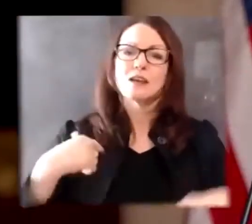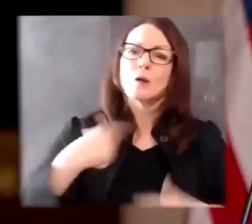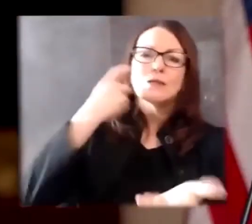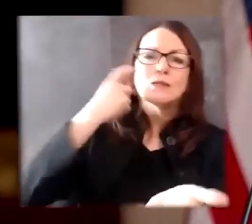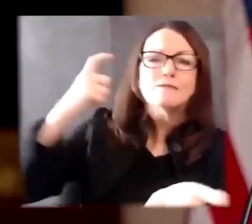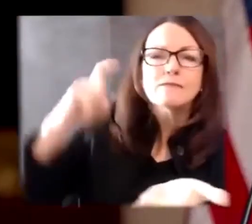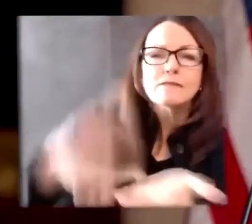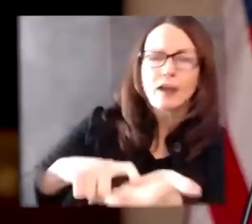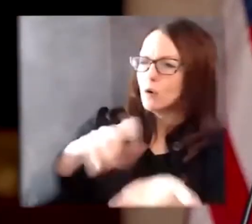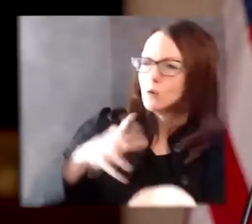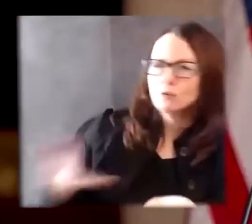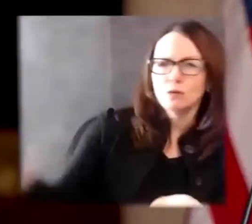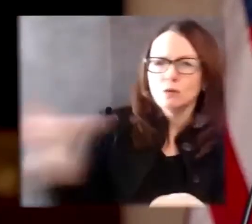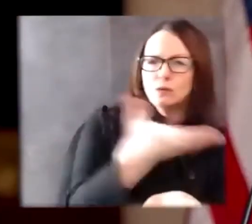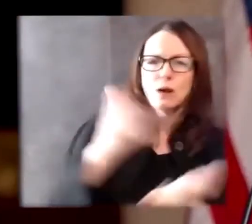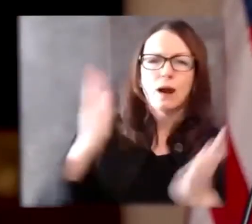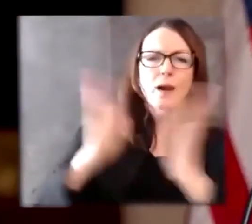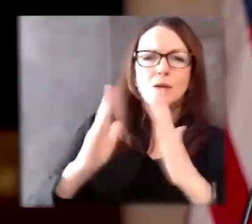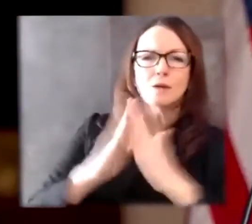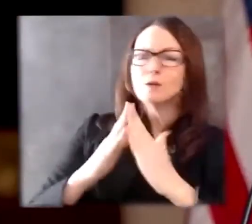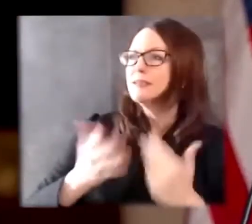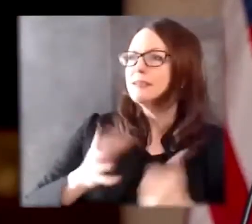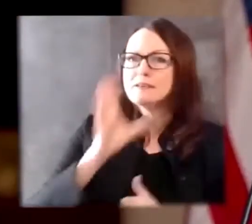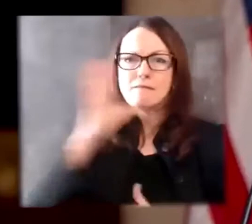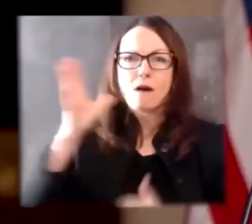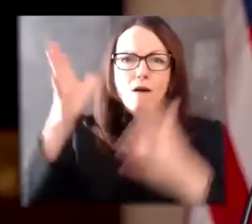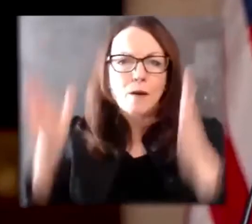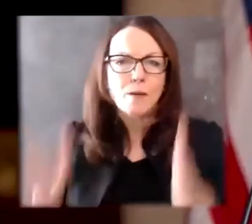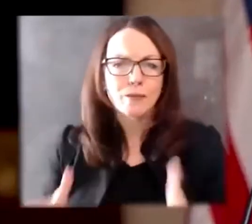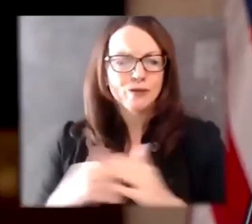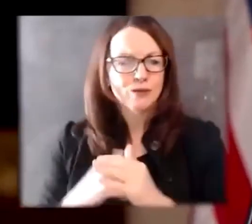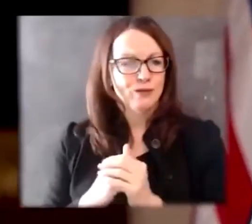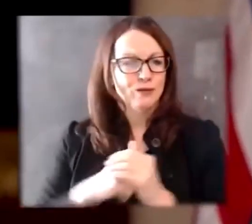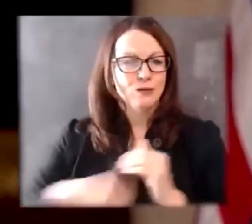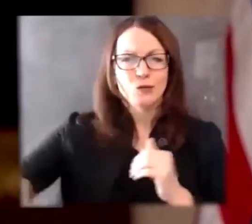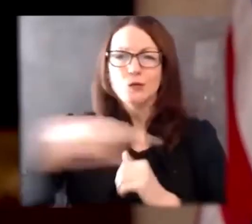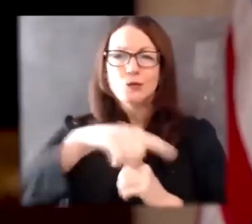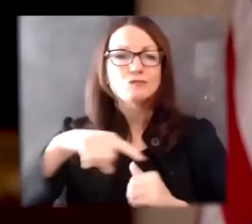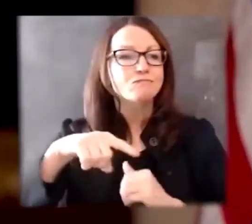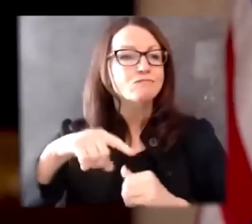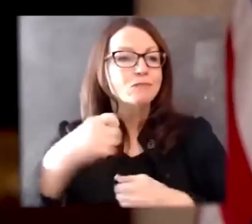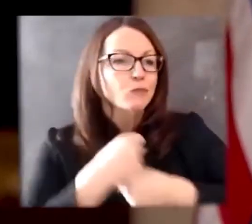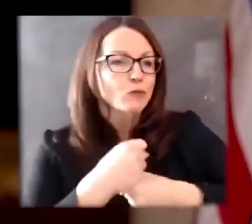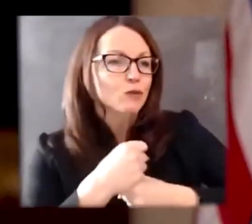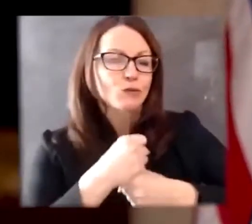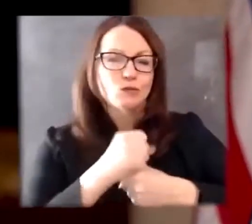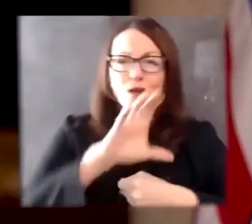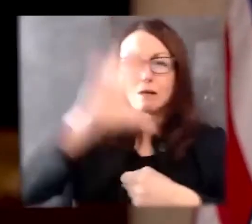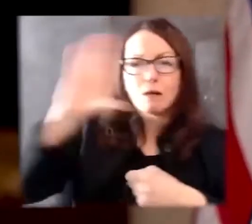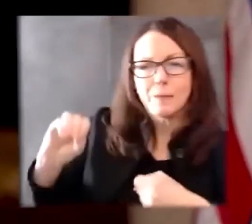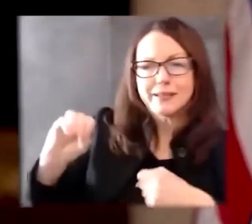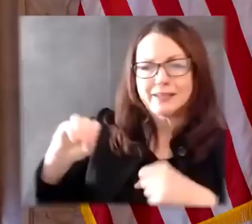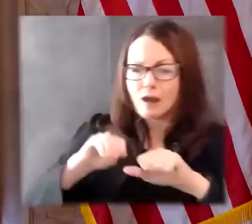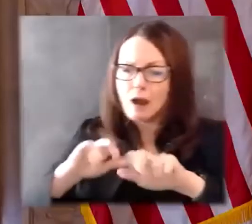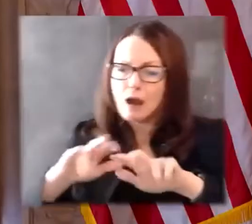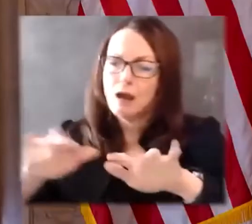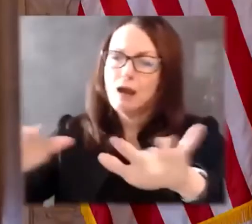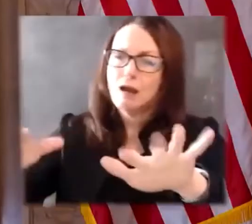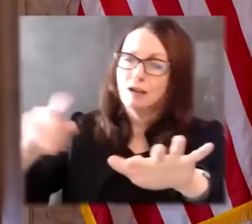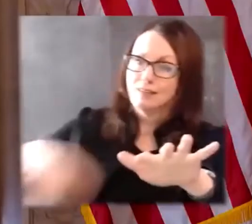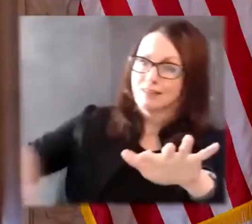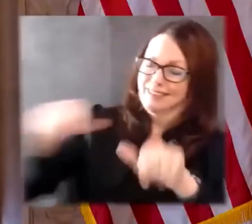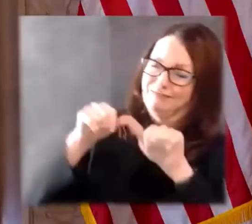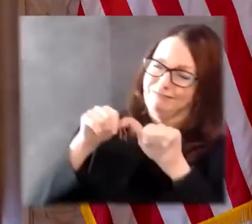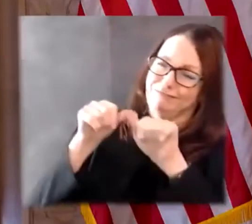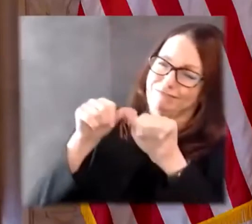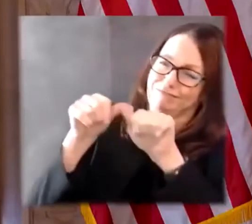in our farmers, growers, and farm workers and producers who kept working to make sure we kept food on our table. In our